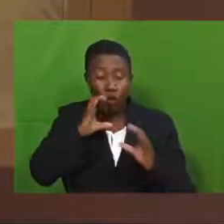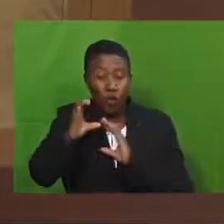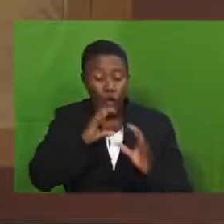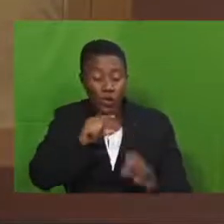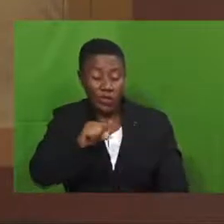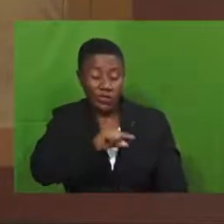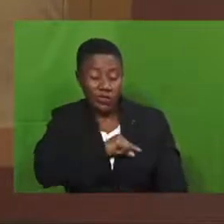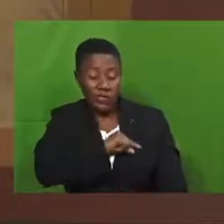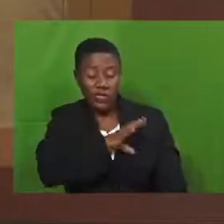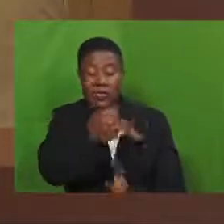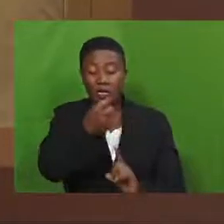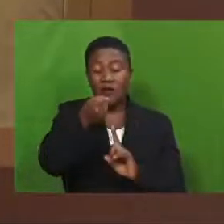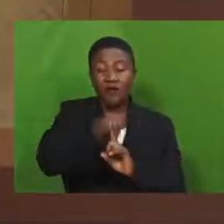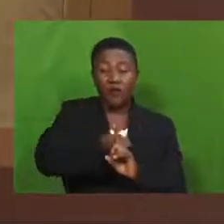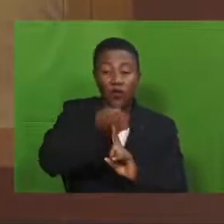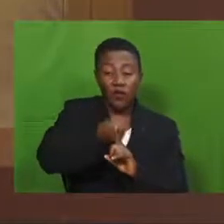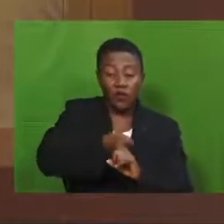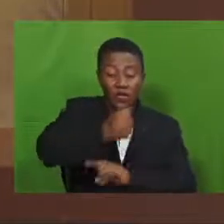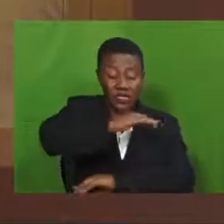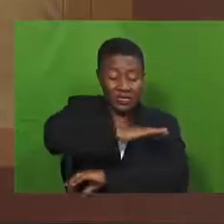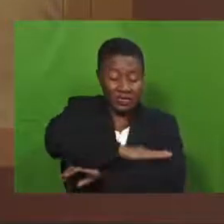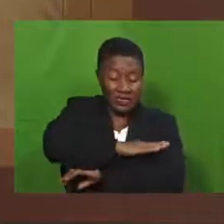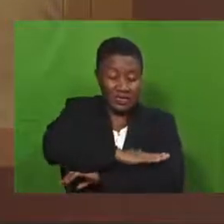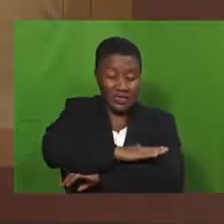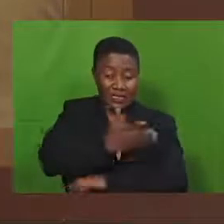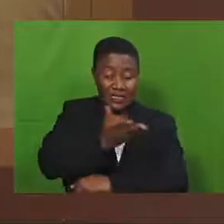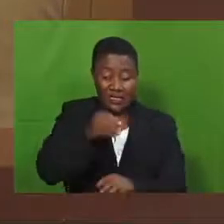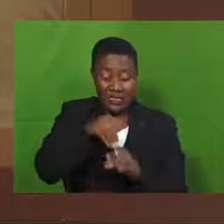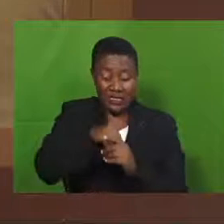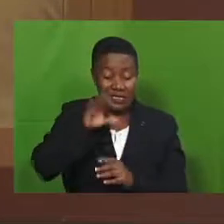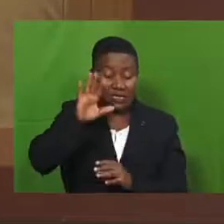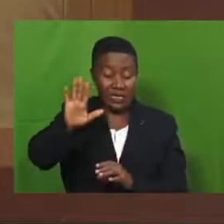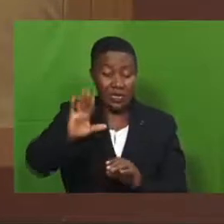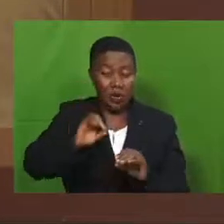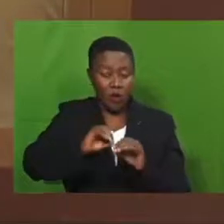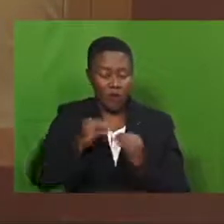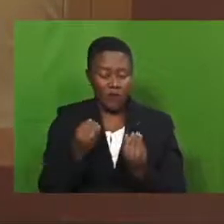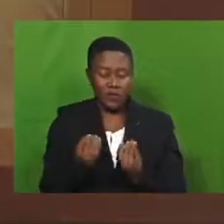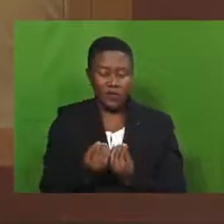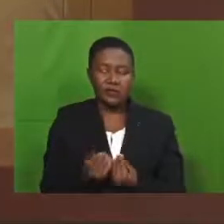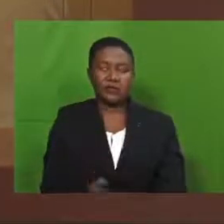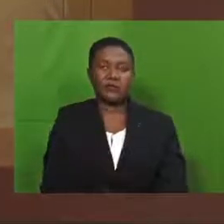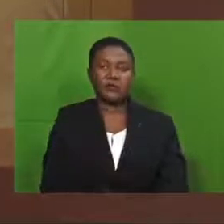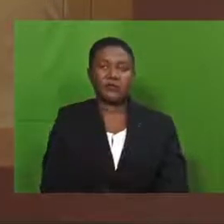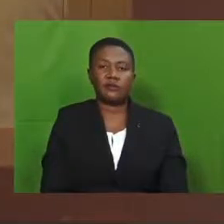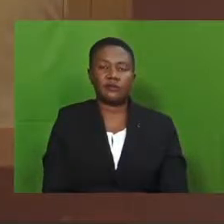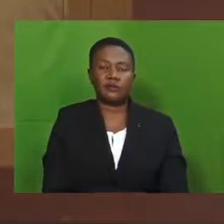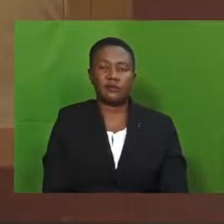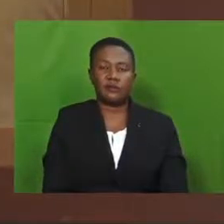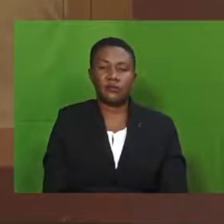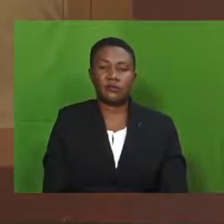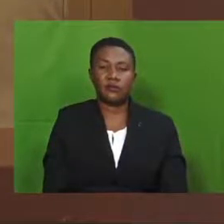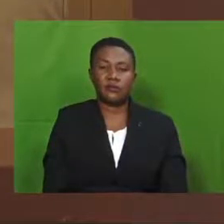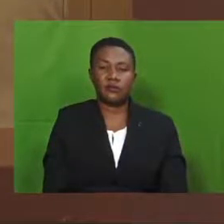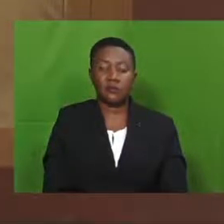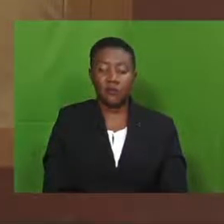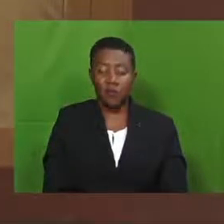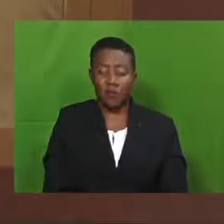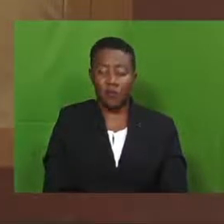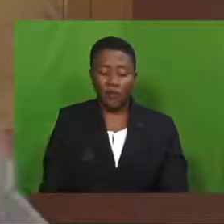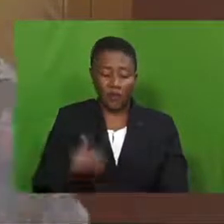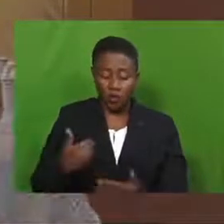desk in this organization. Mr. Speaker, fresh from